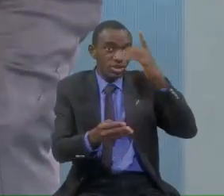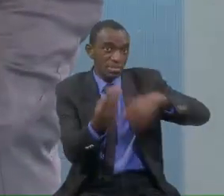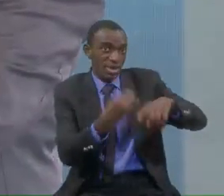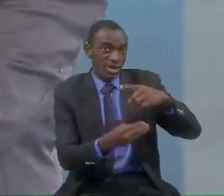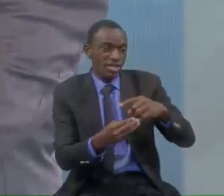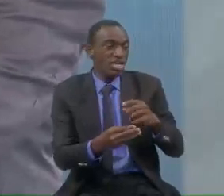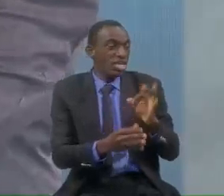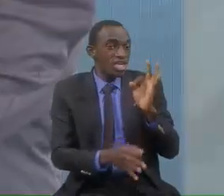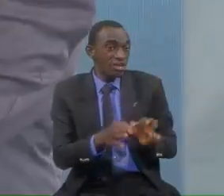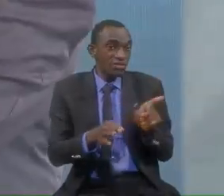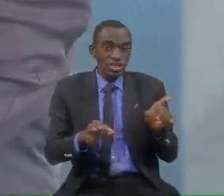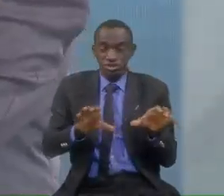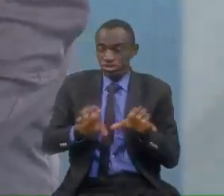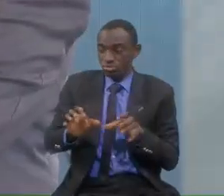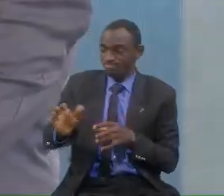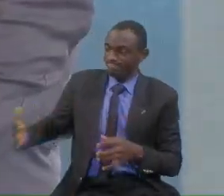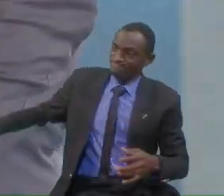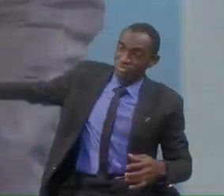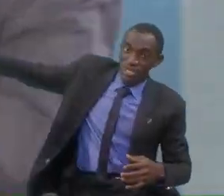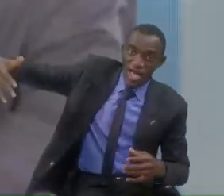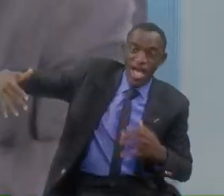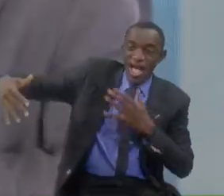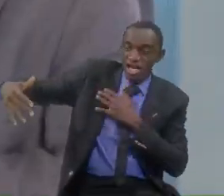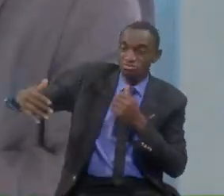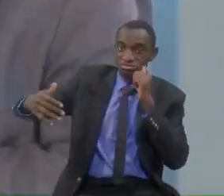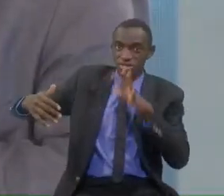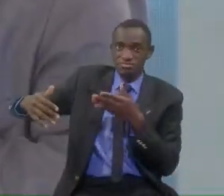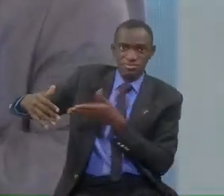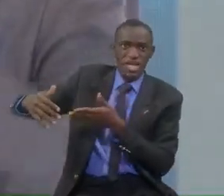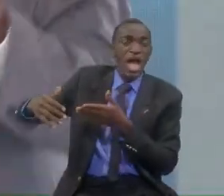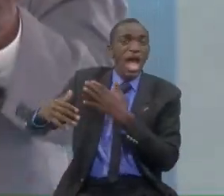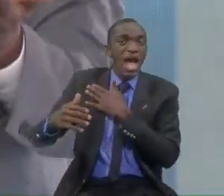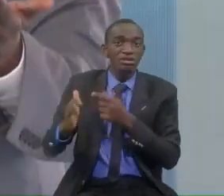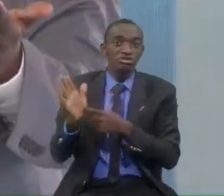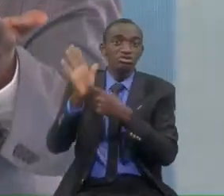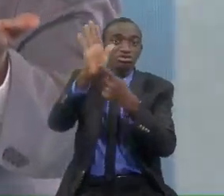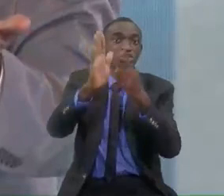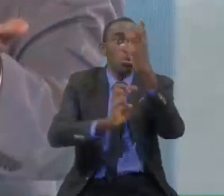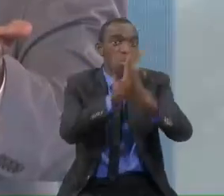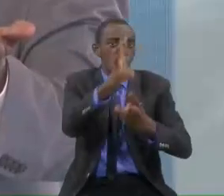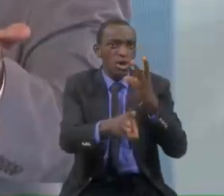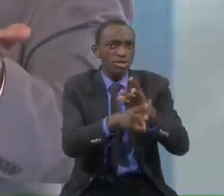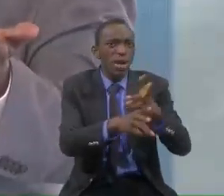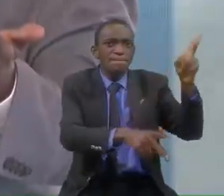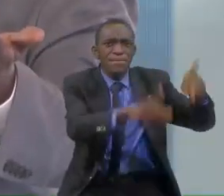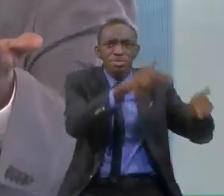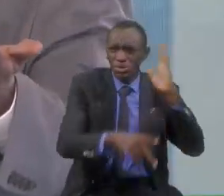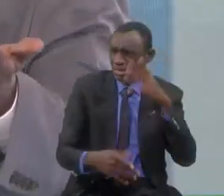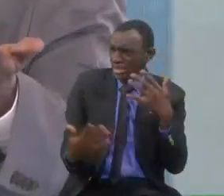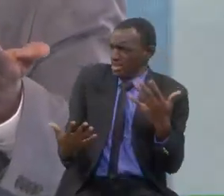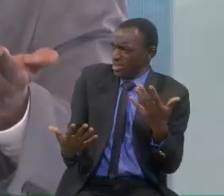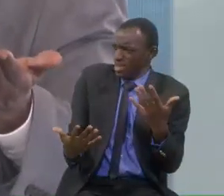world, they say, what kind of leader is this? World leader. Doesn't he watch other